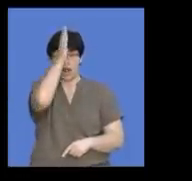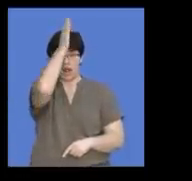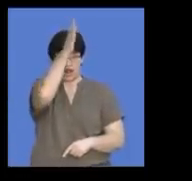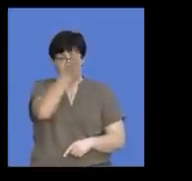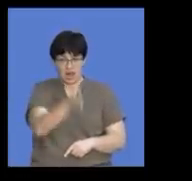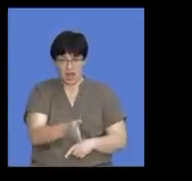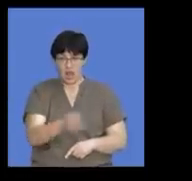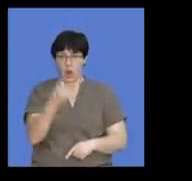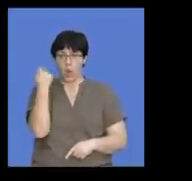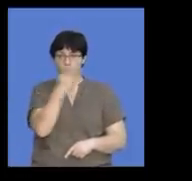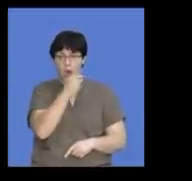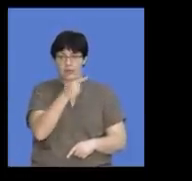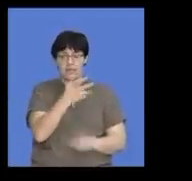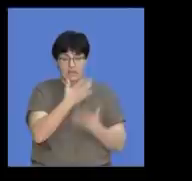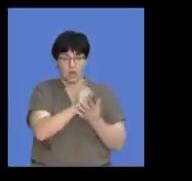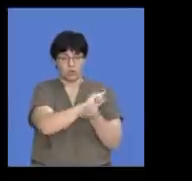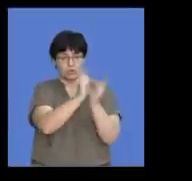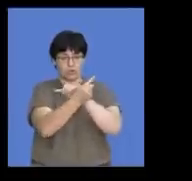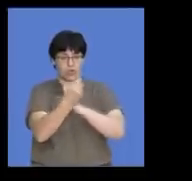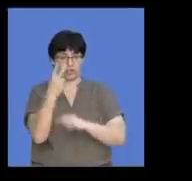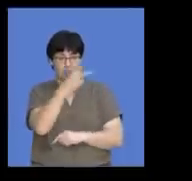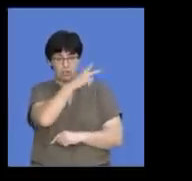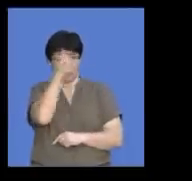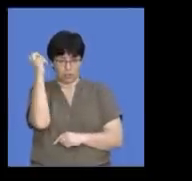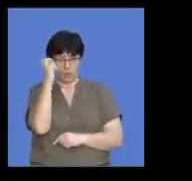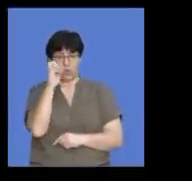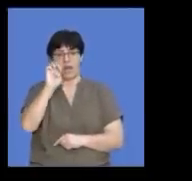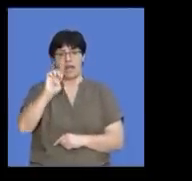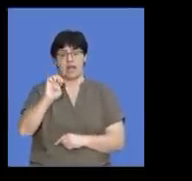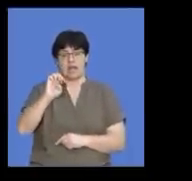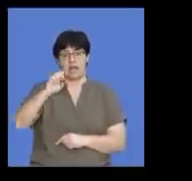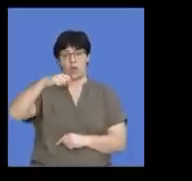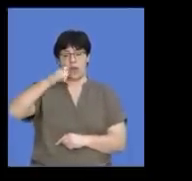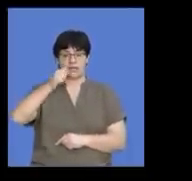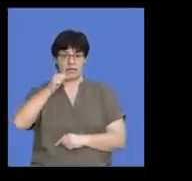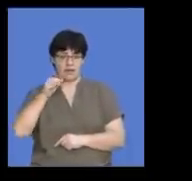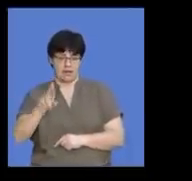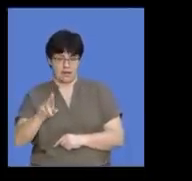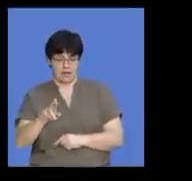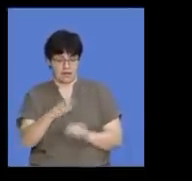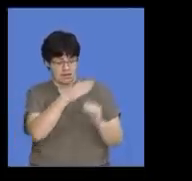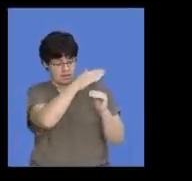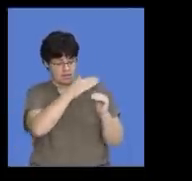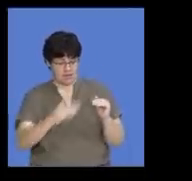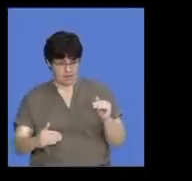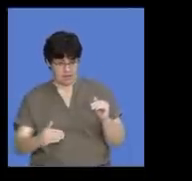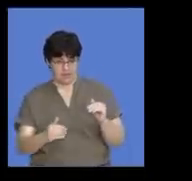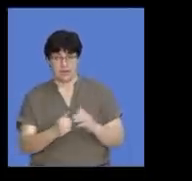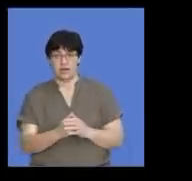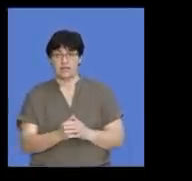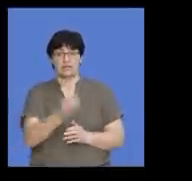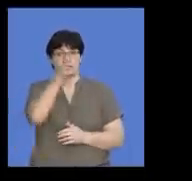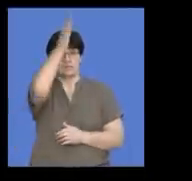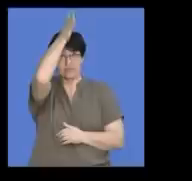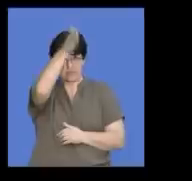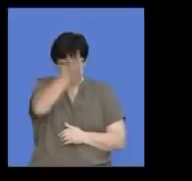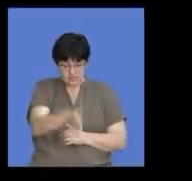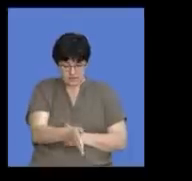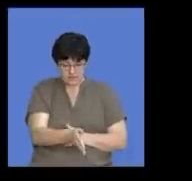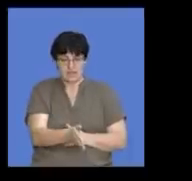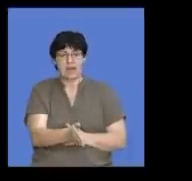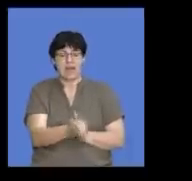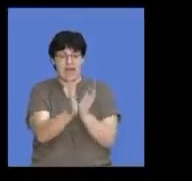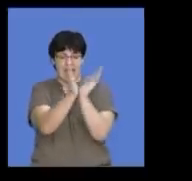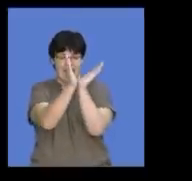white, which is now changing blue, is the equator. This line represents the angle